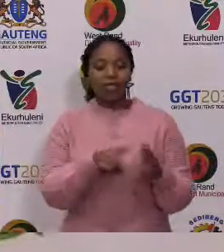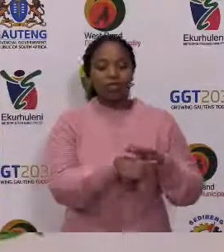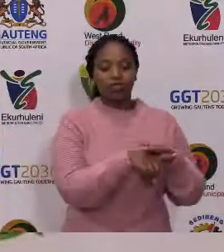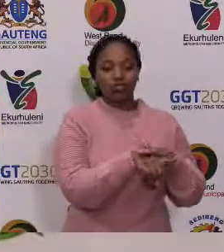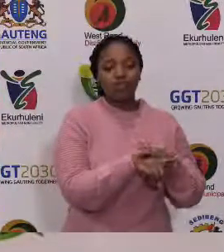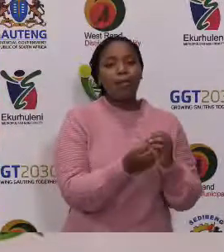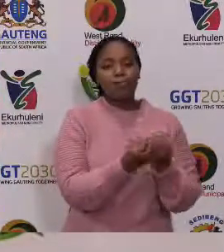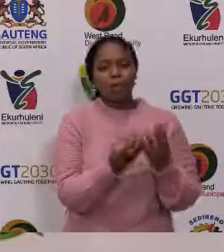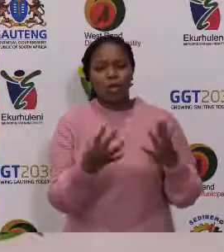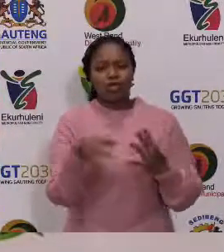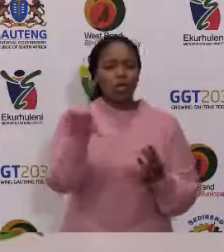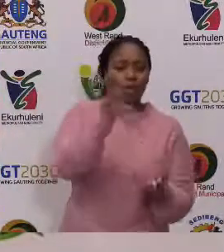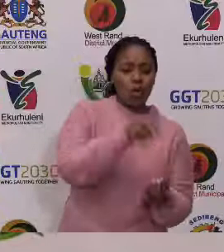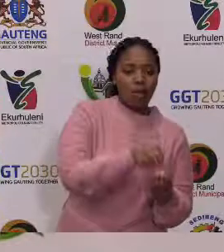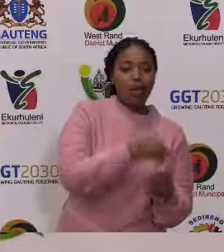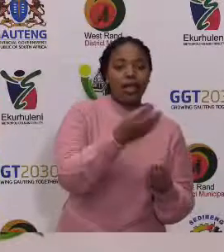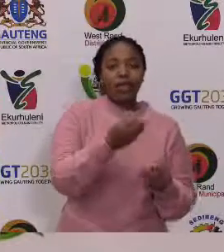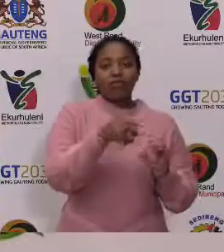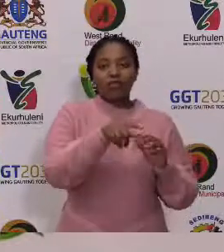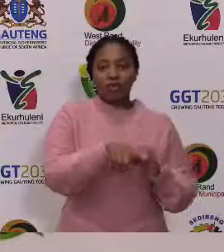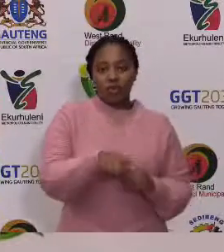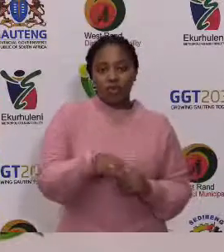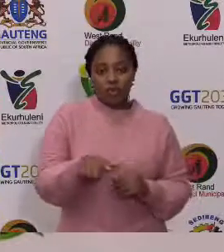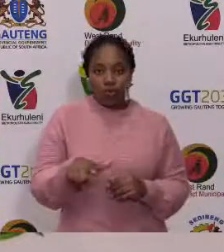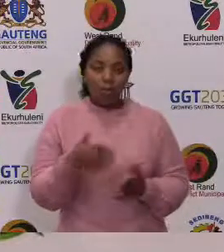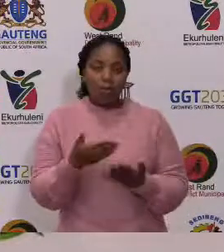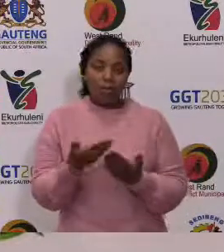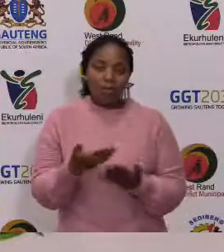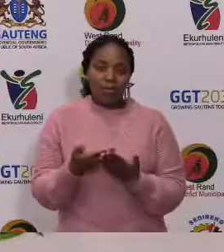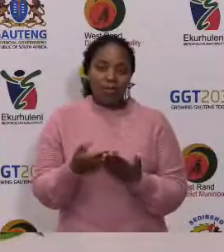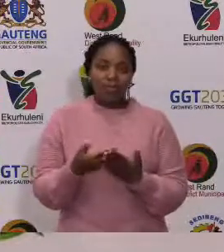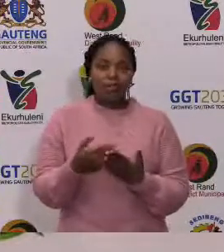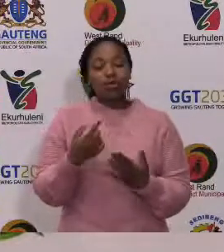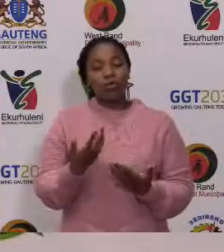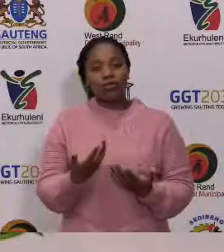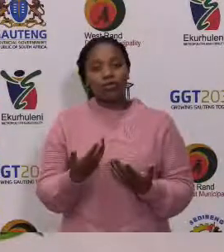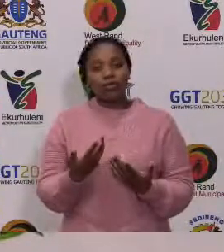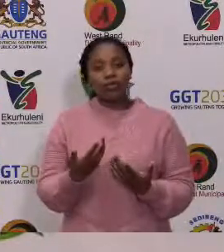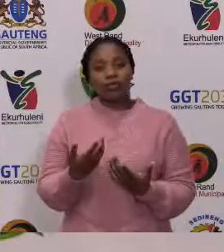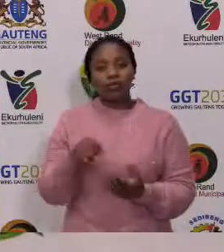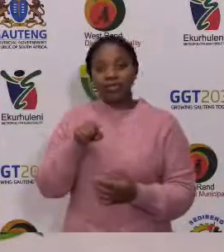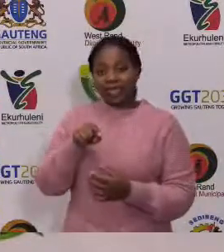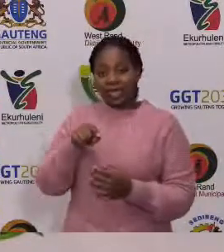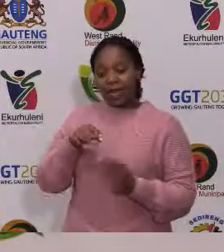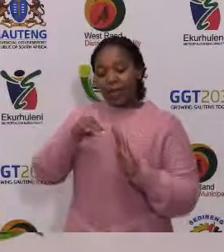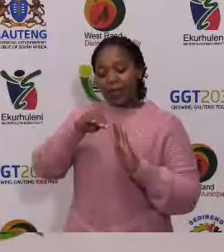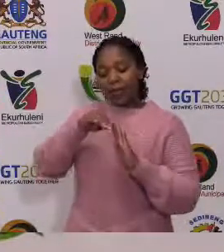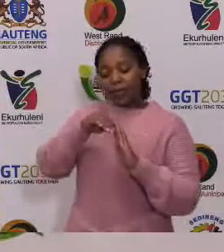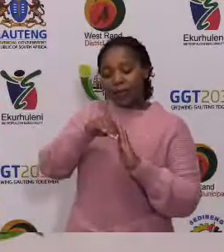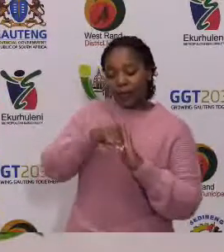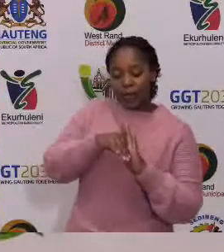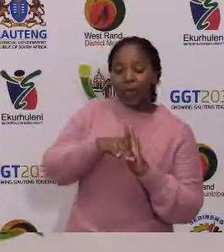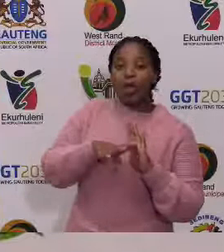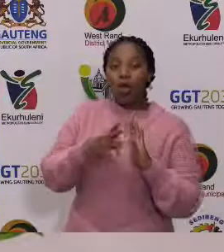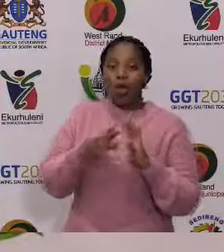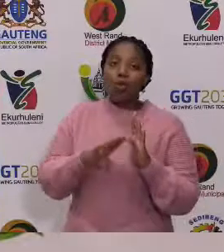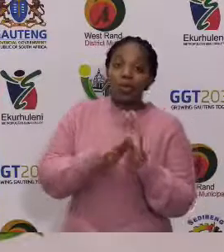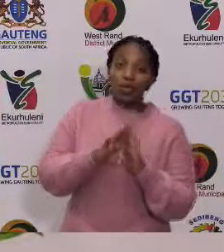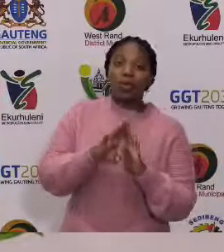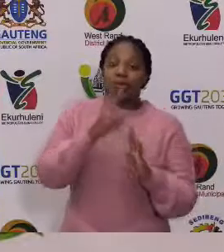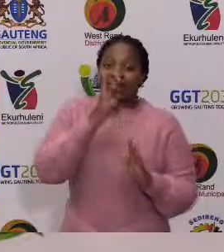or all of them have low probability of resurgence, but the probability is growing, meaning that we may be going